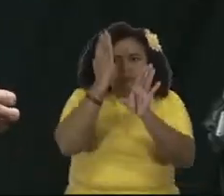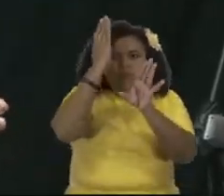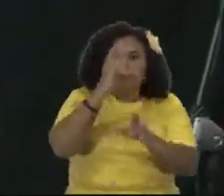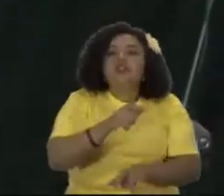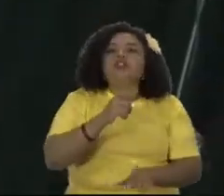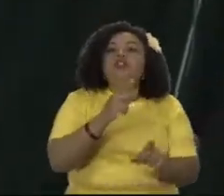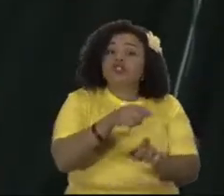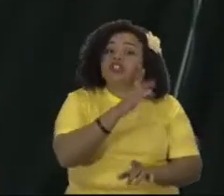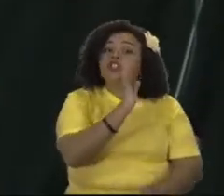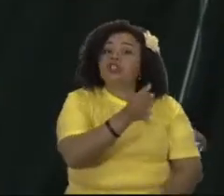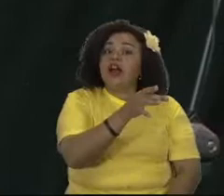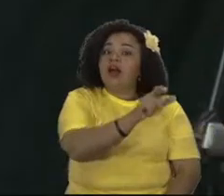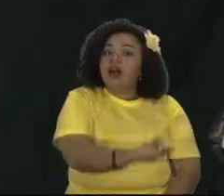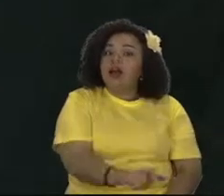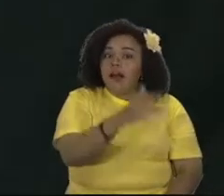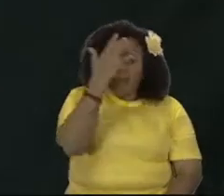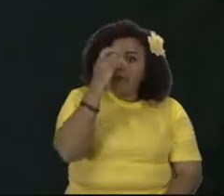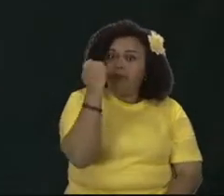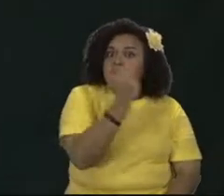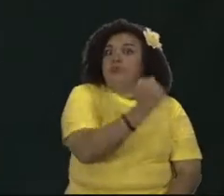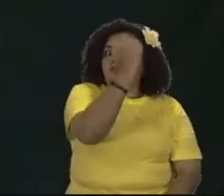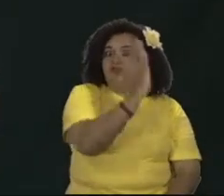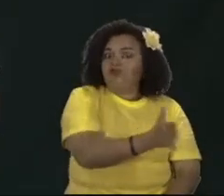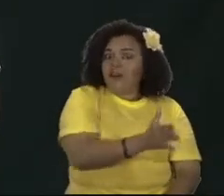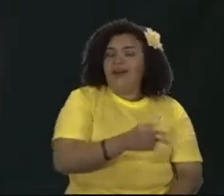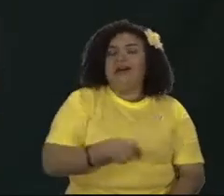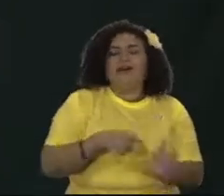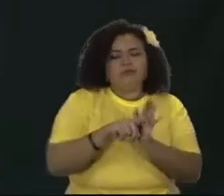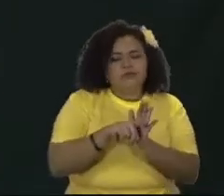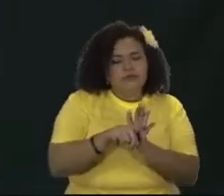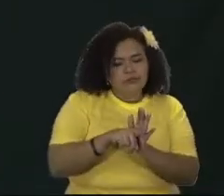scientists were able to find out and